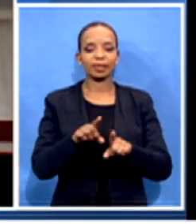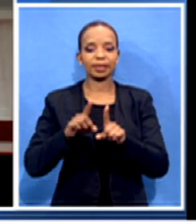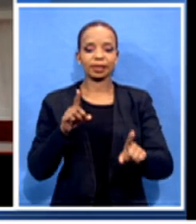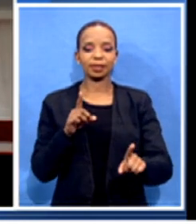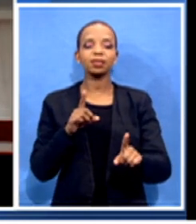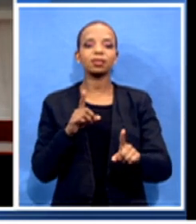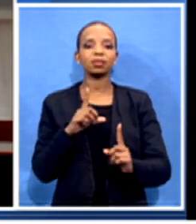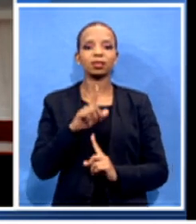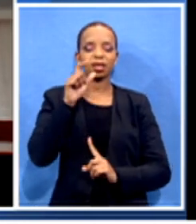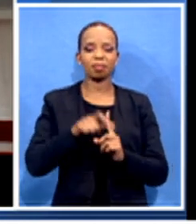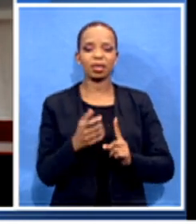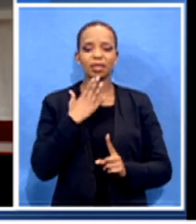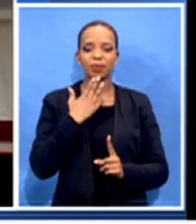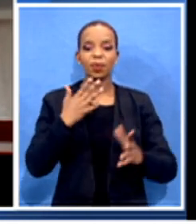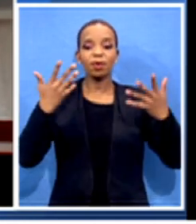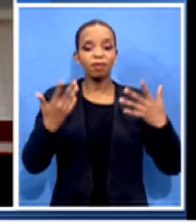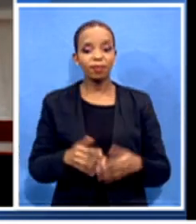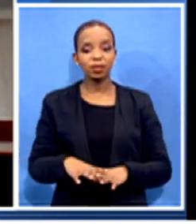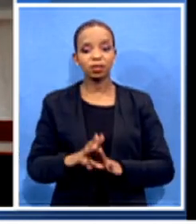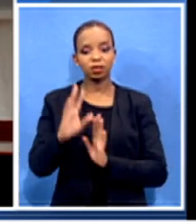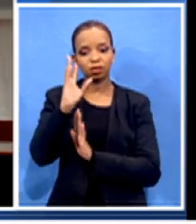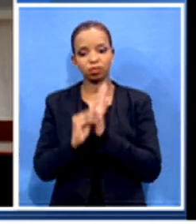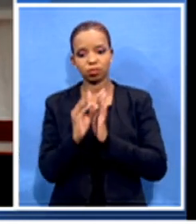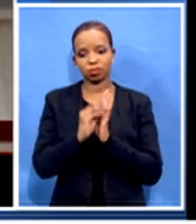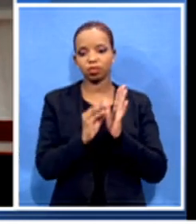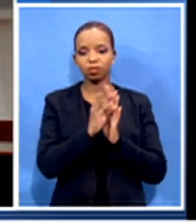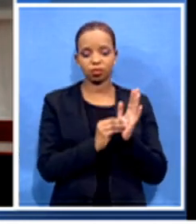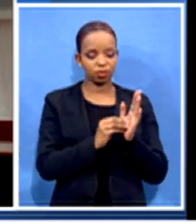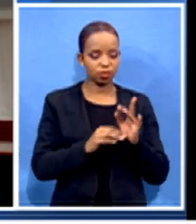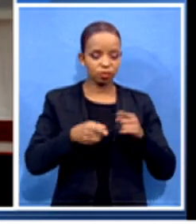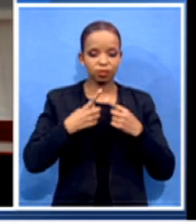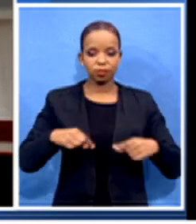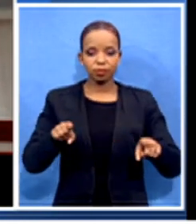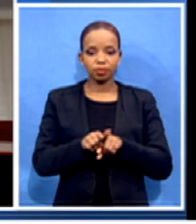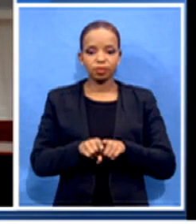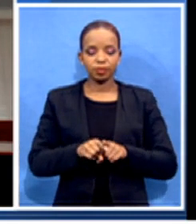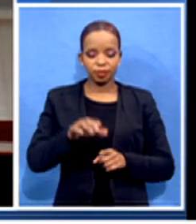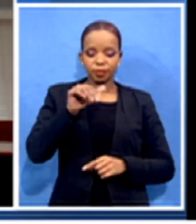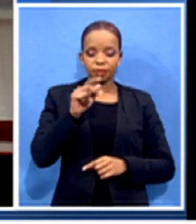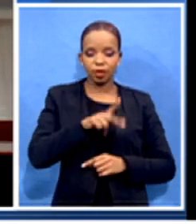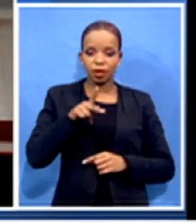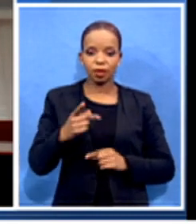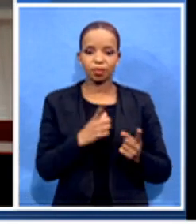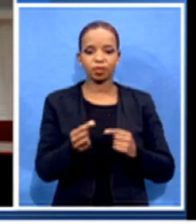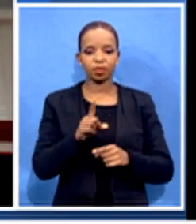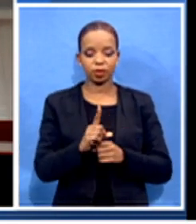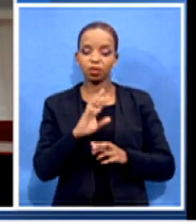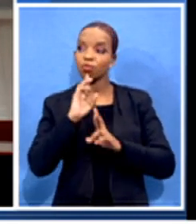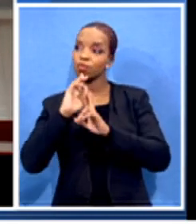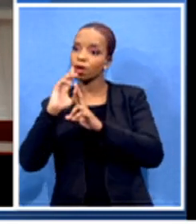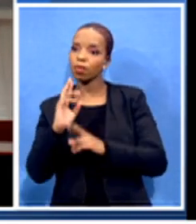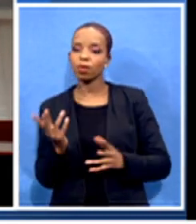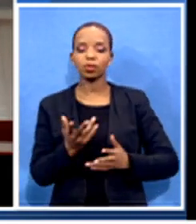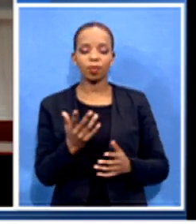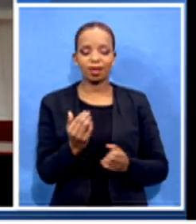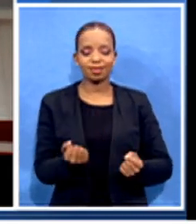who has actually downloaded our app, it will actually report us to the server, and then privately, obviously, we will